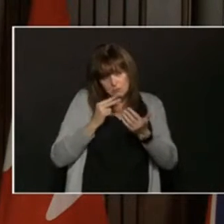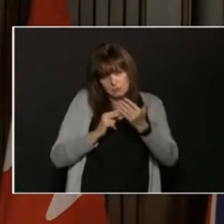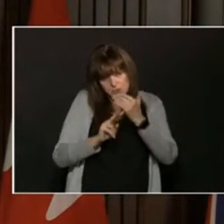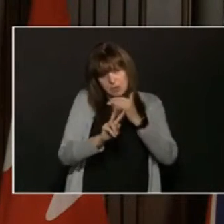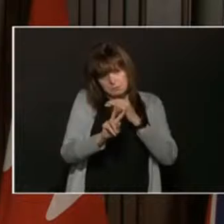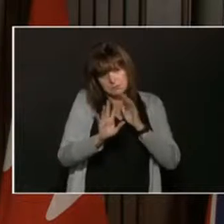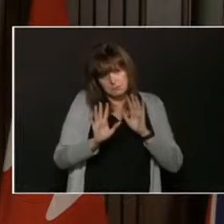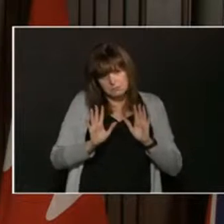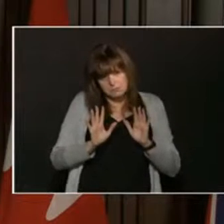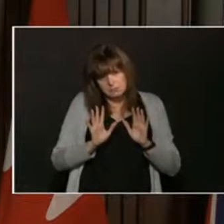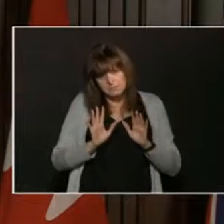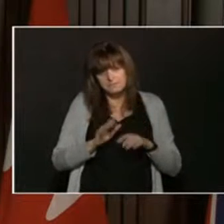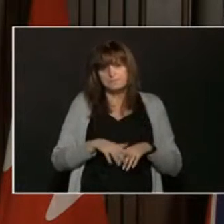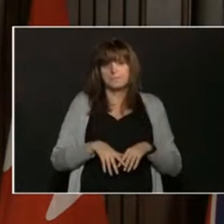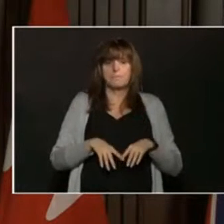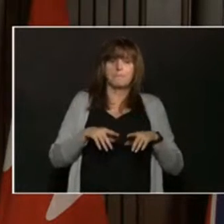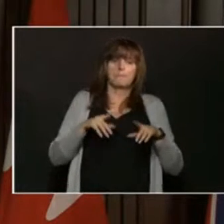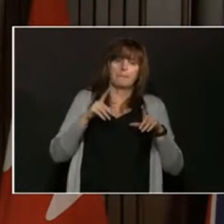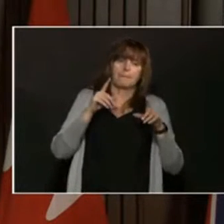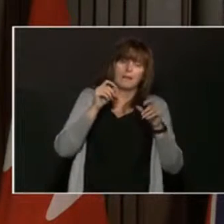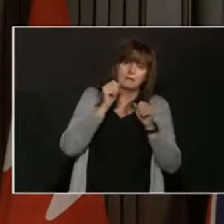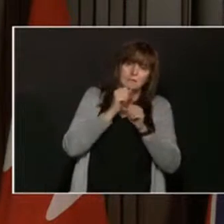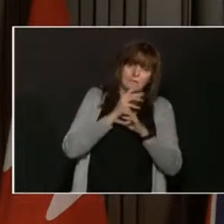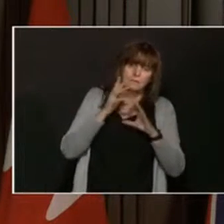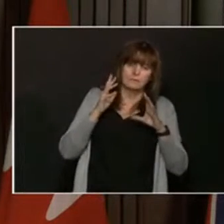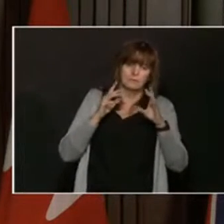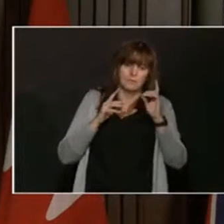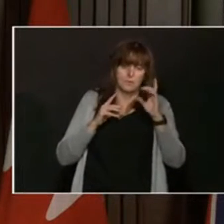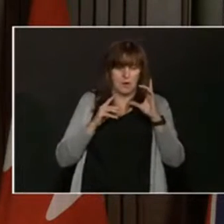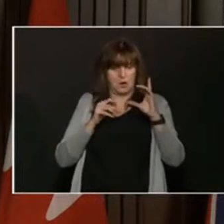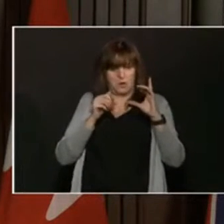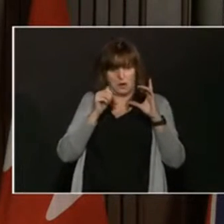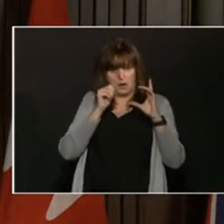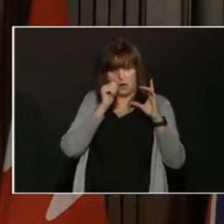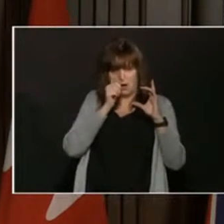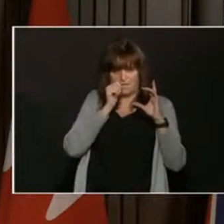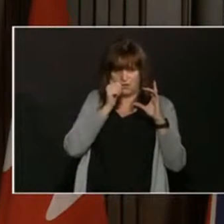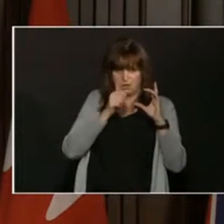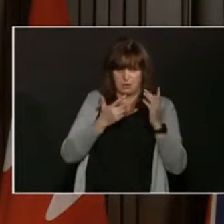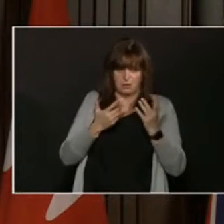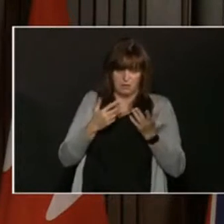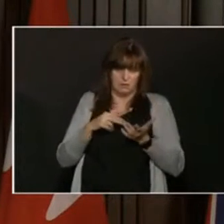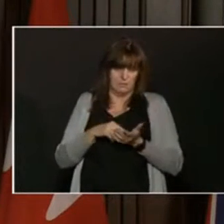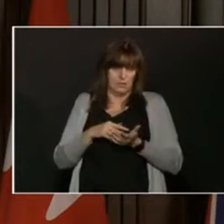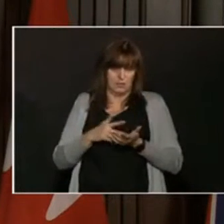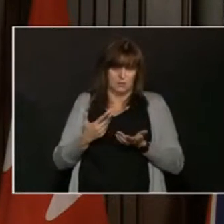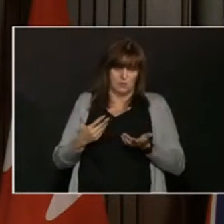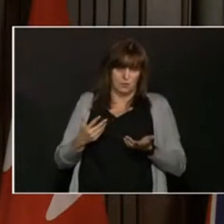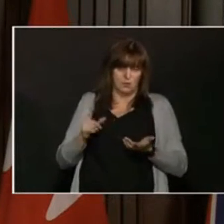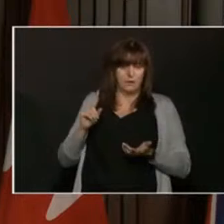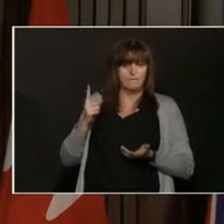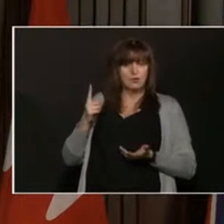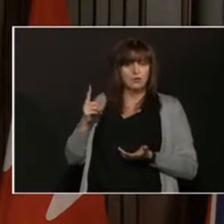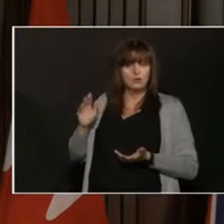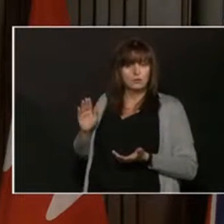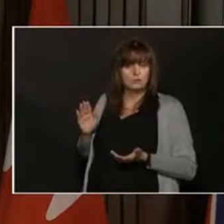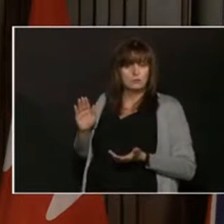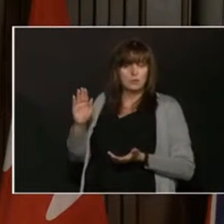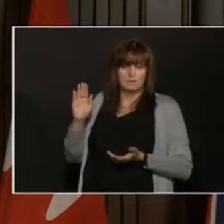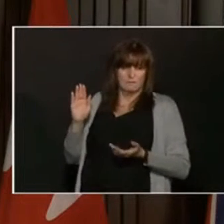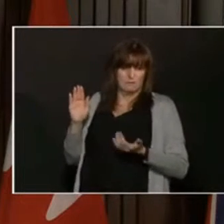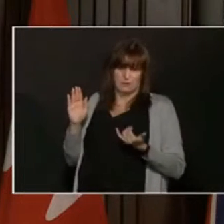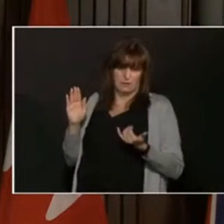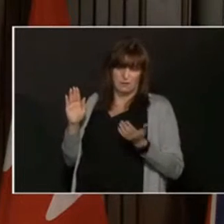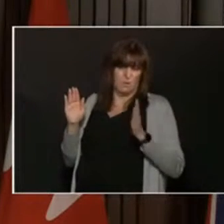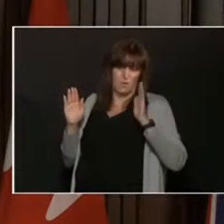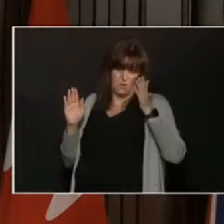that, that means that we're going to well exceed any sort of total out of the first wave. And there is a chance, particularly as